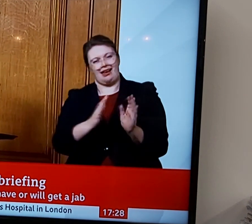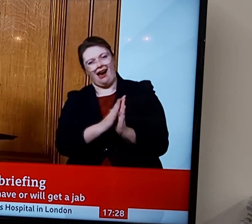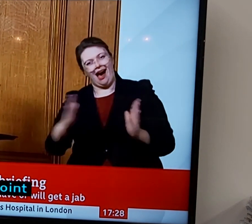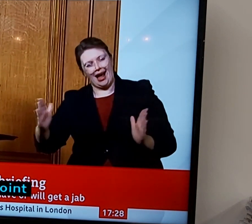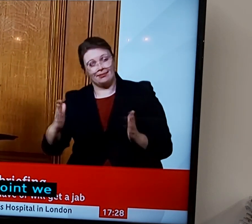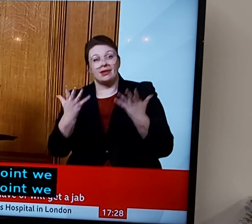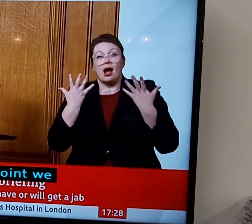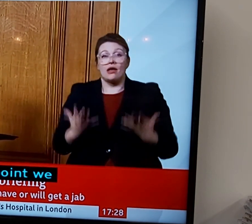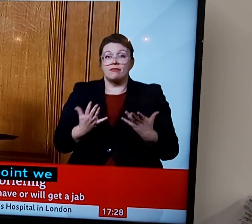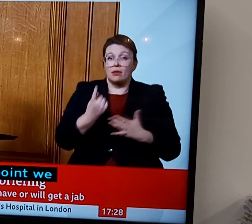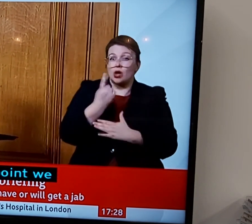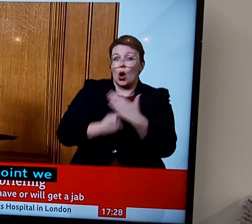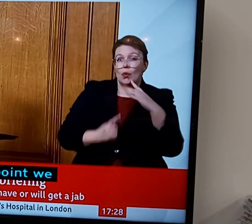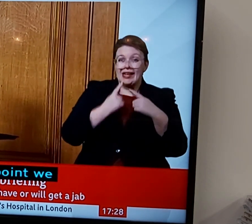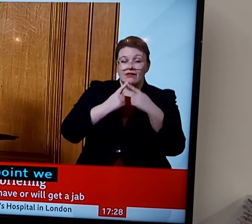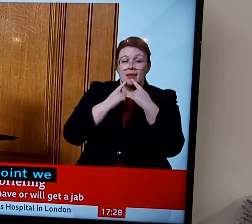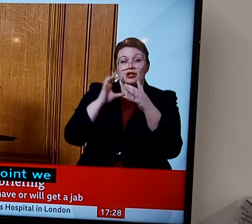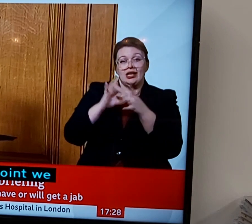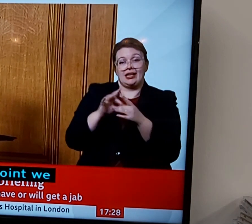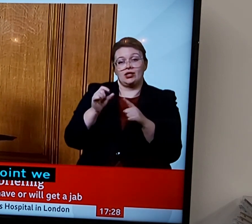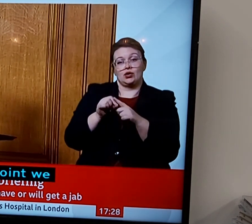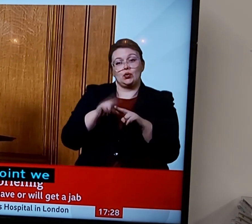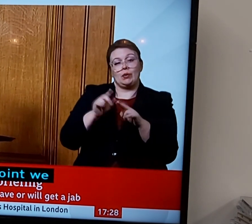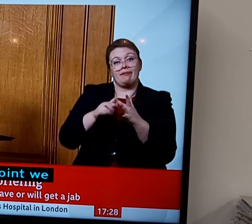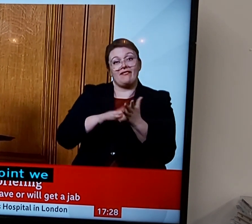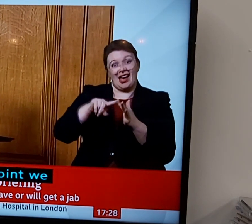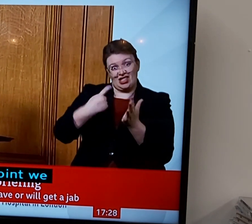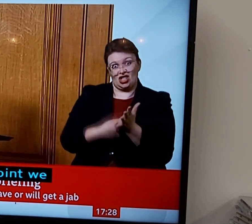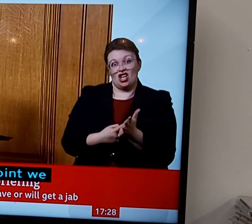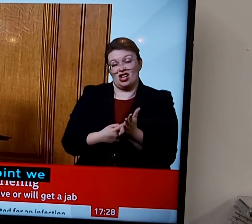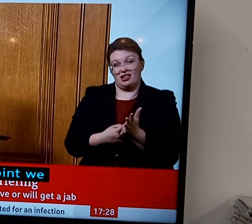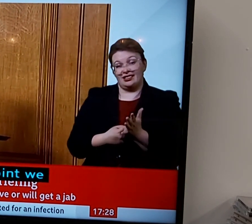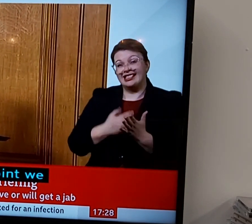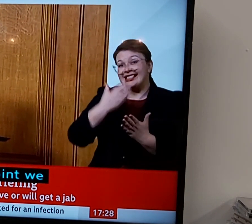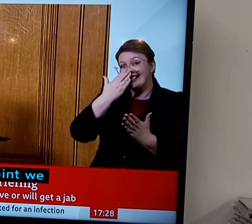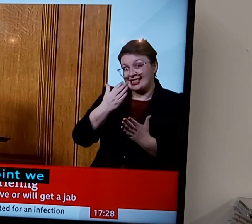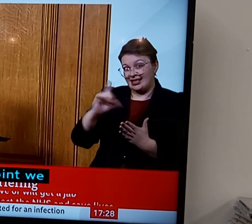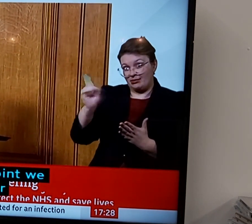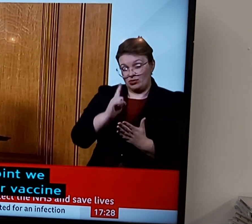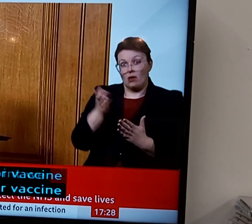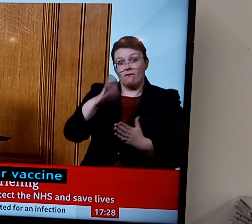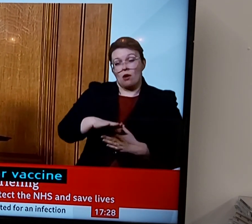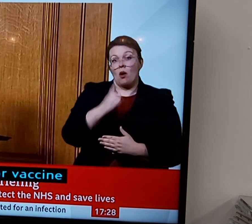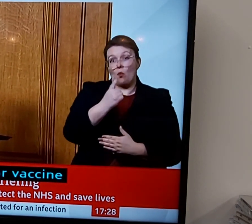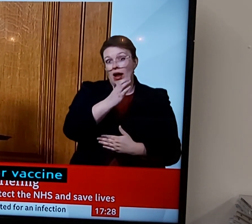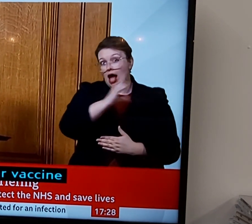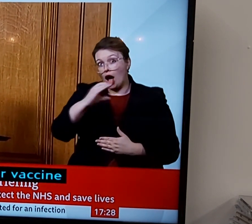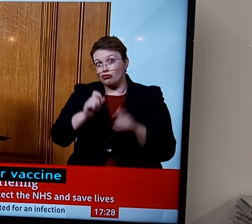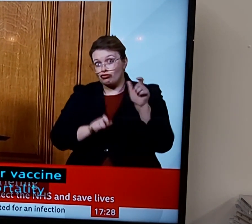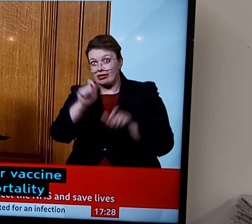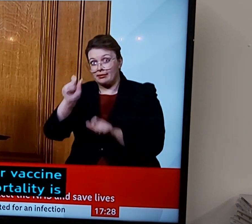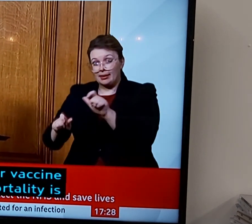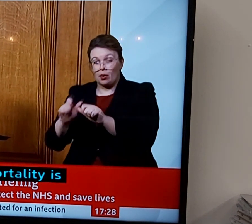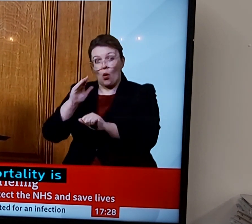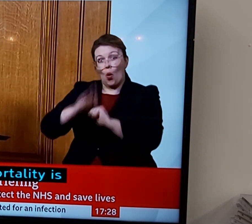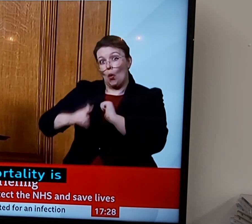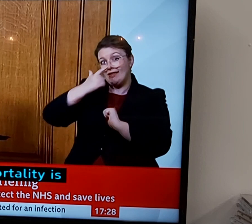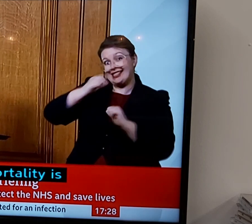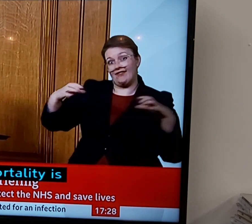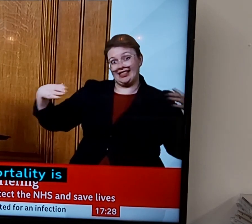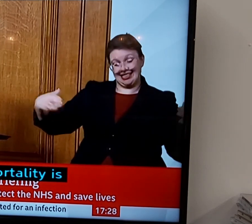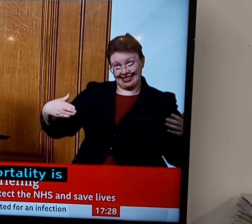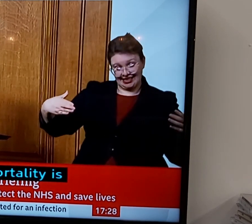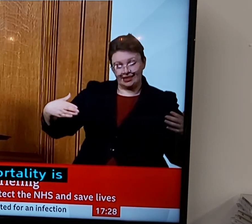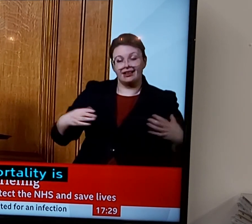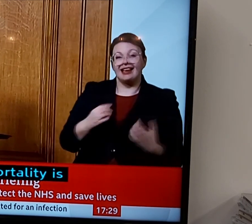the likelihood of mortality is being reduced by 85% in those over 70-year-olds.